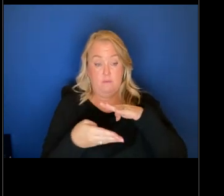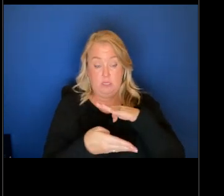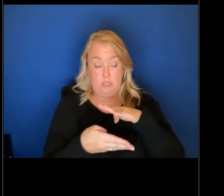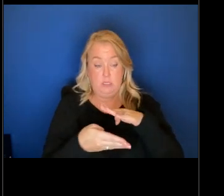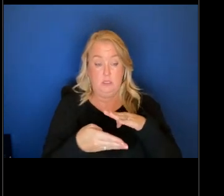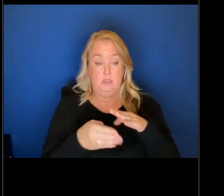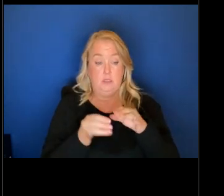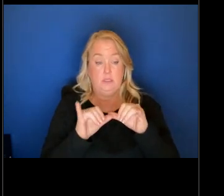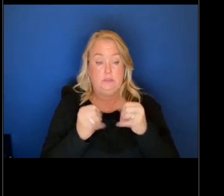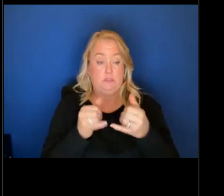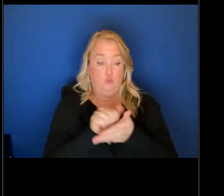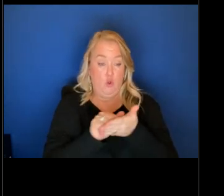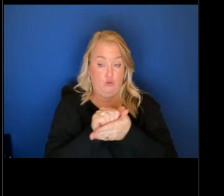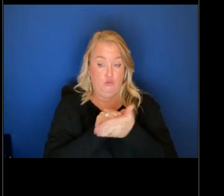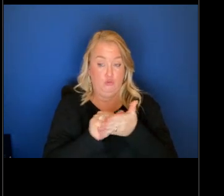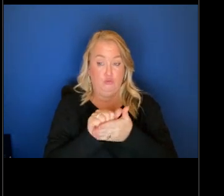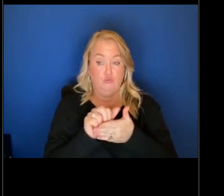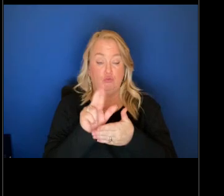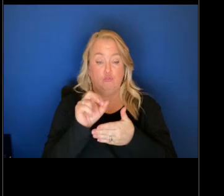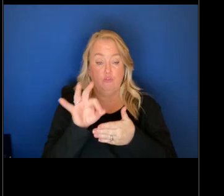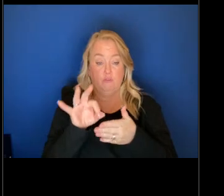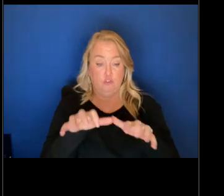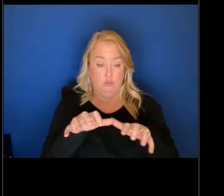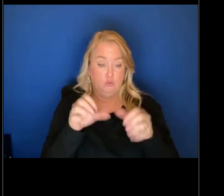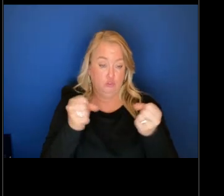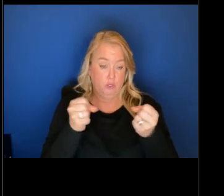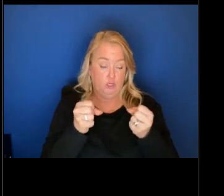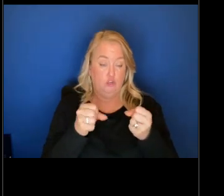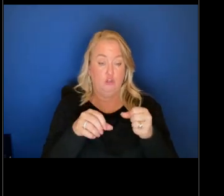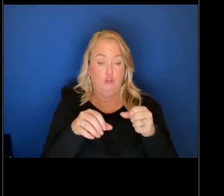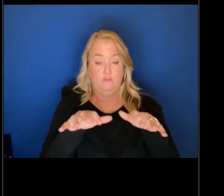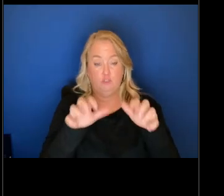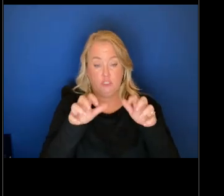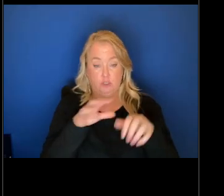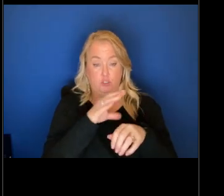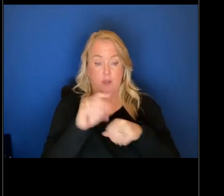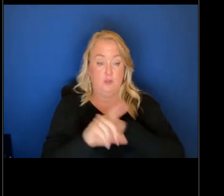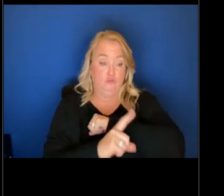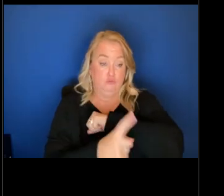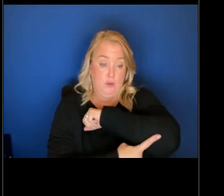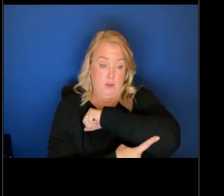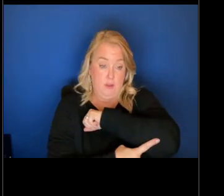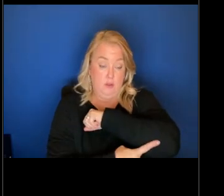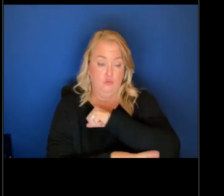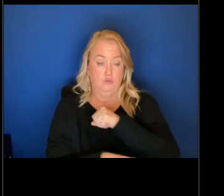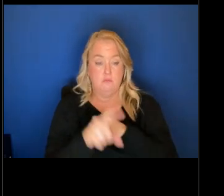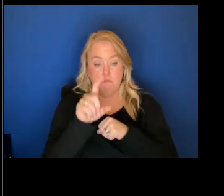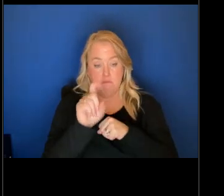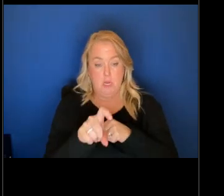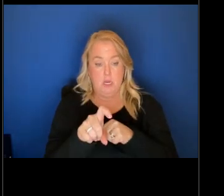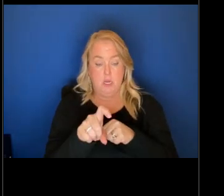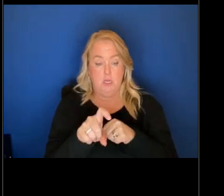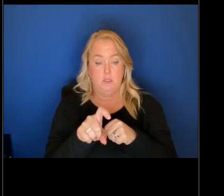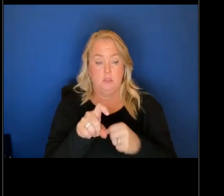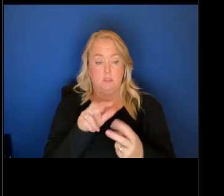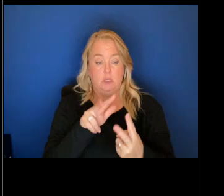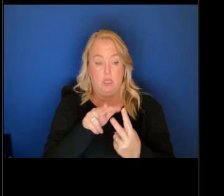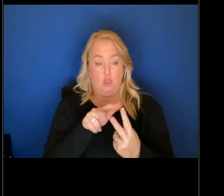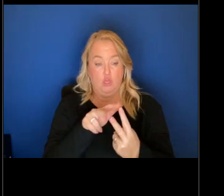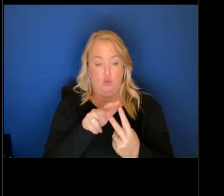oven, dishwasher, refrigerator, freezer, and trash compactor must